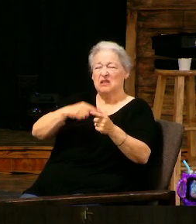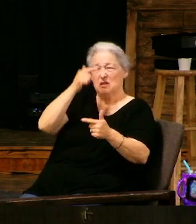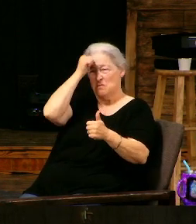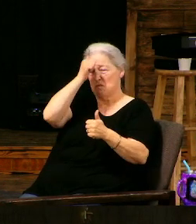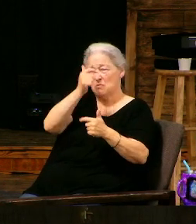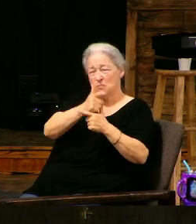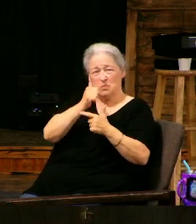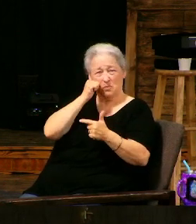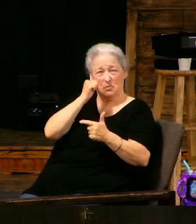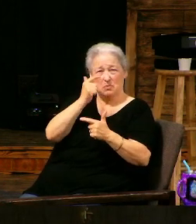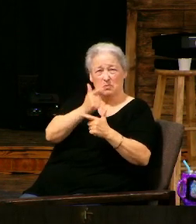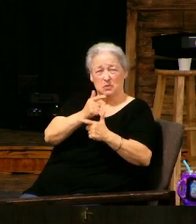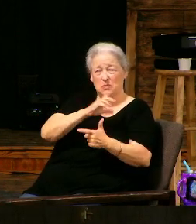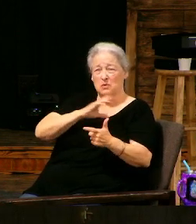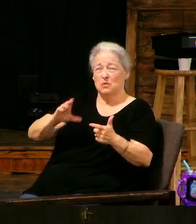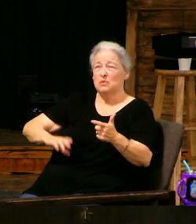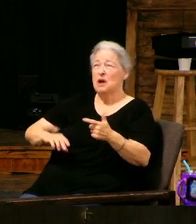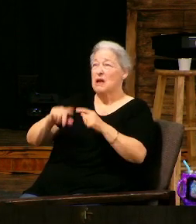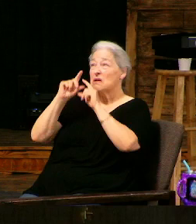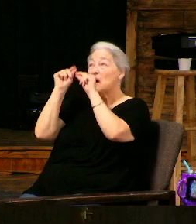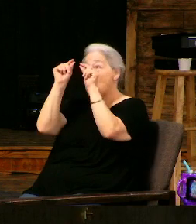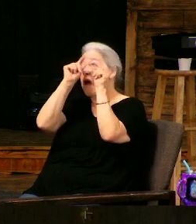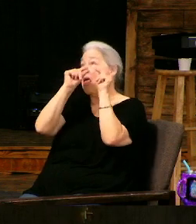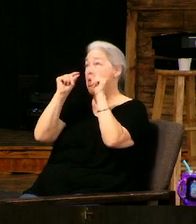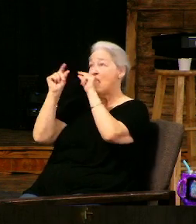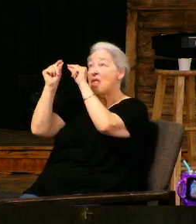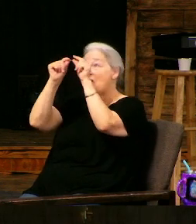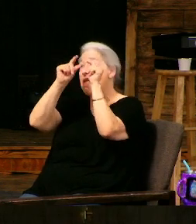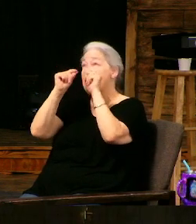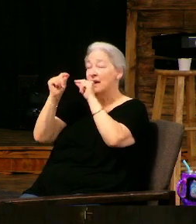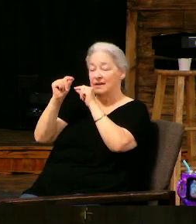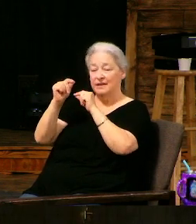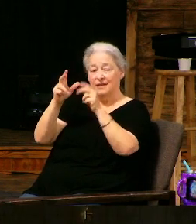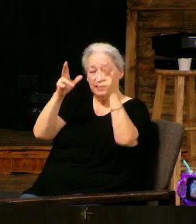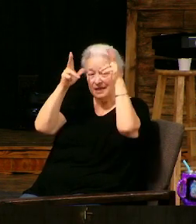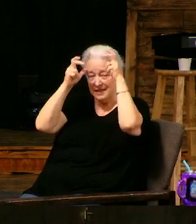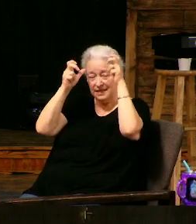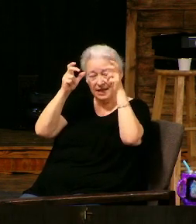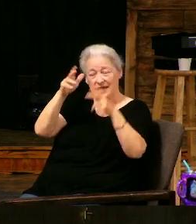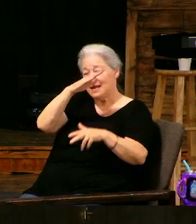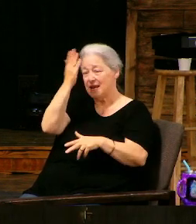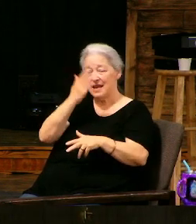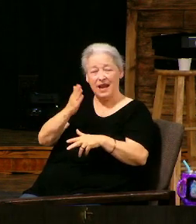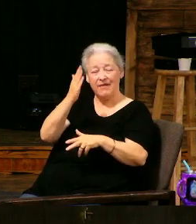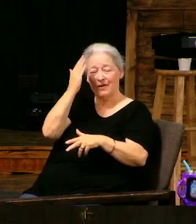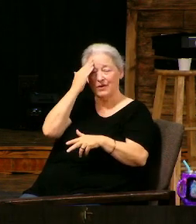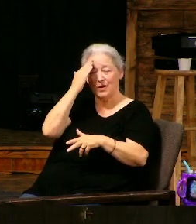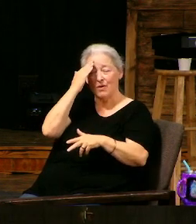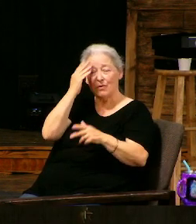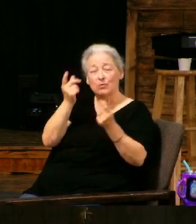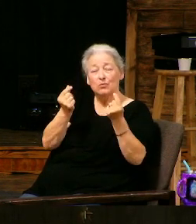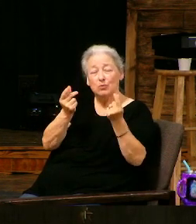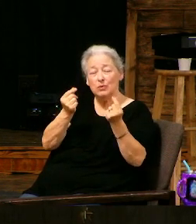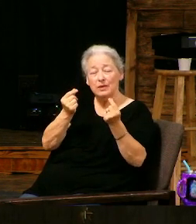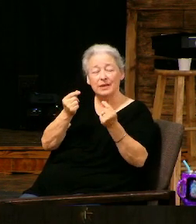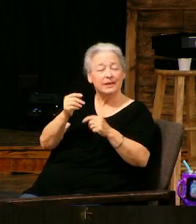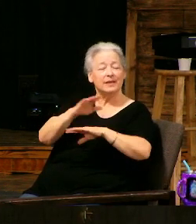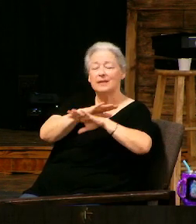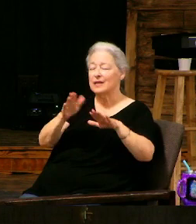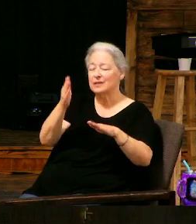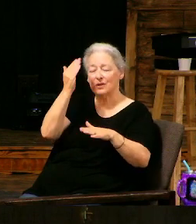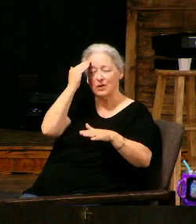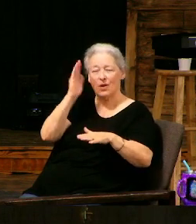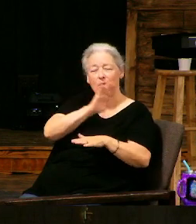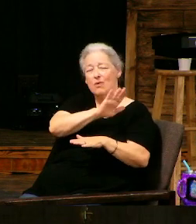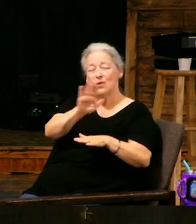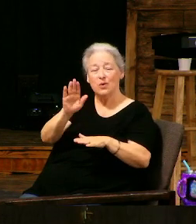is gossip. You do realize that he never knows what you're going to do. He doesn't know your future. He doesn't. When